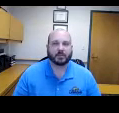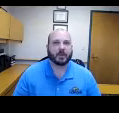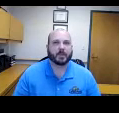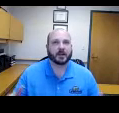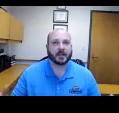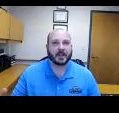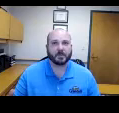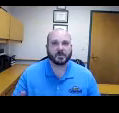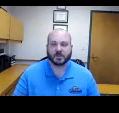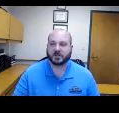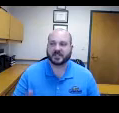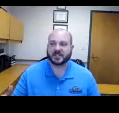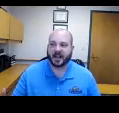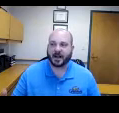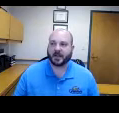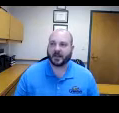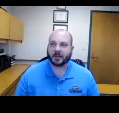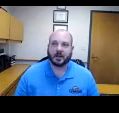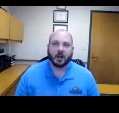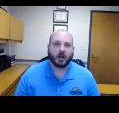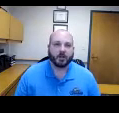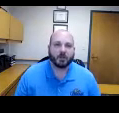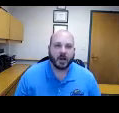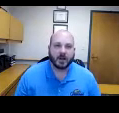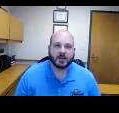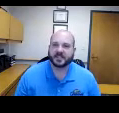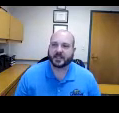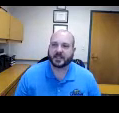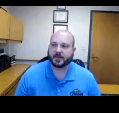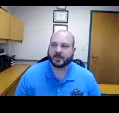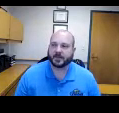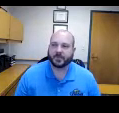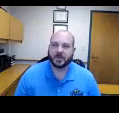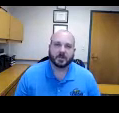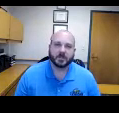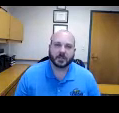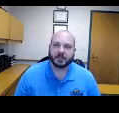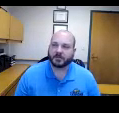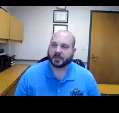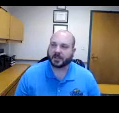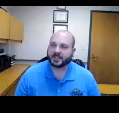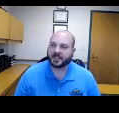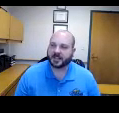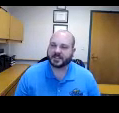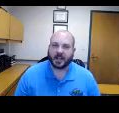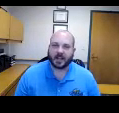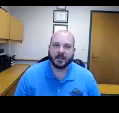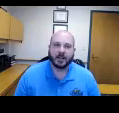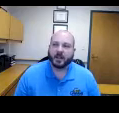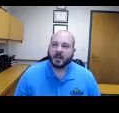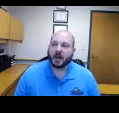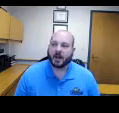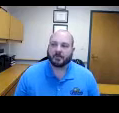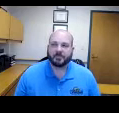vaccine, primarily that booster dose is dominating. Although we are seeing, particularly when we look at this next slide,